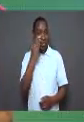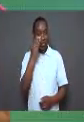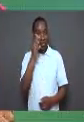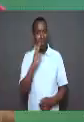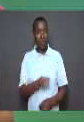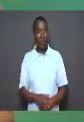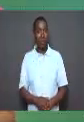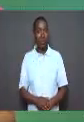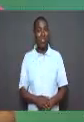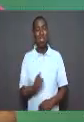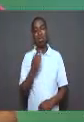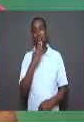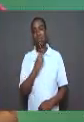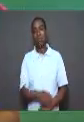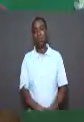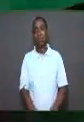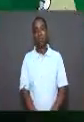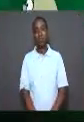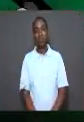smoke, that is fine.